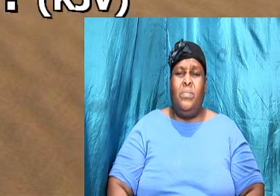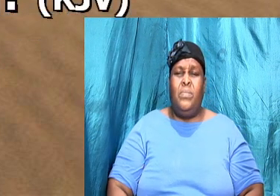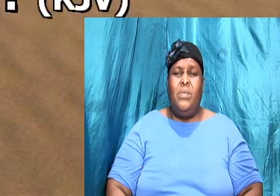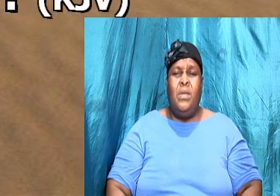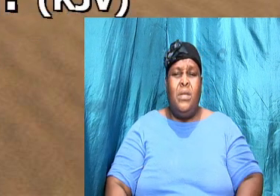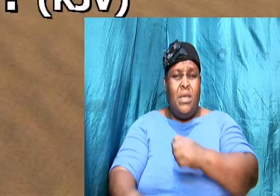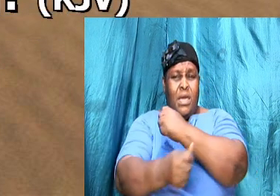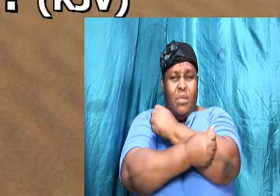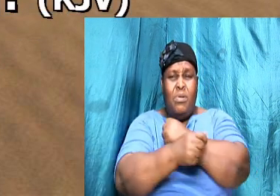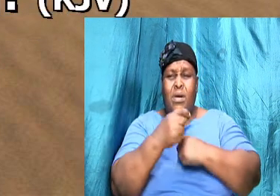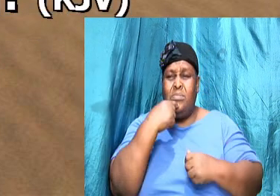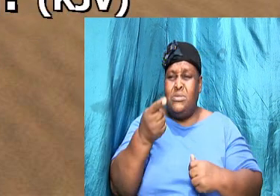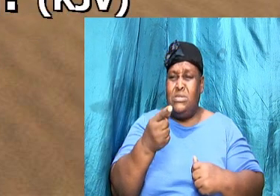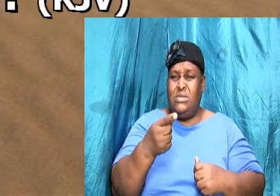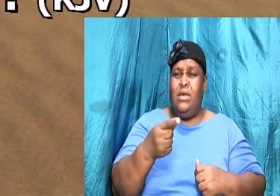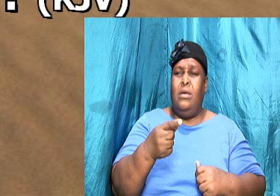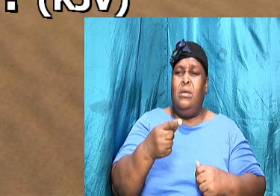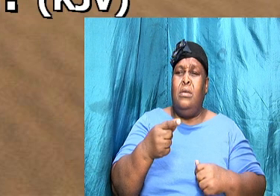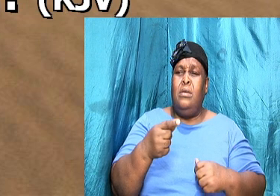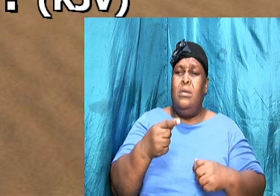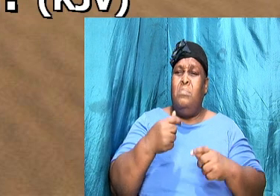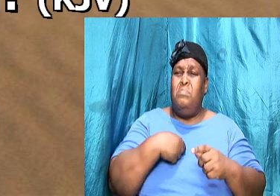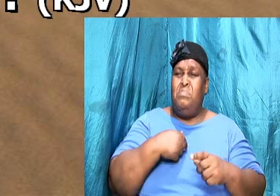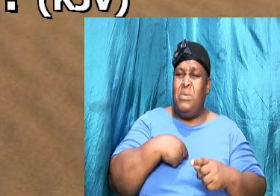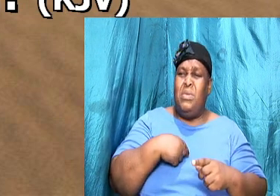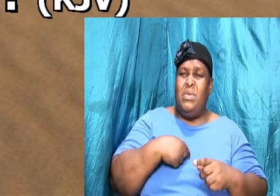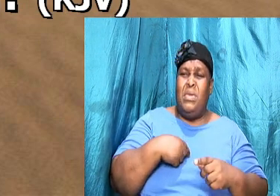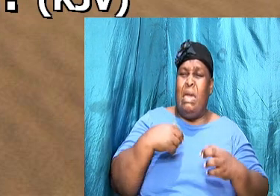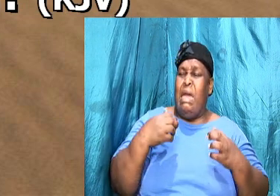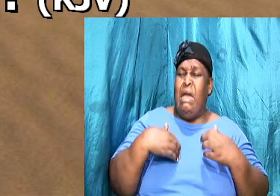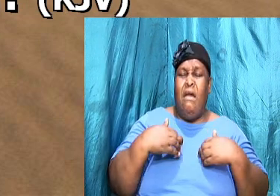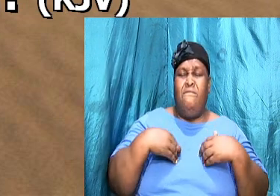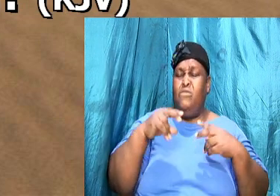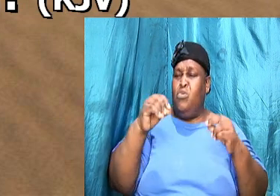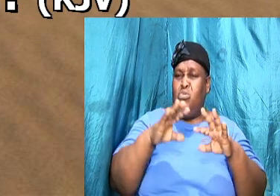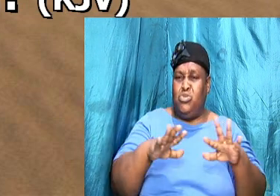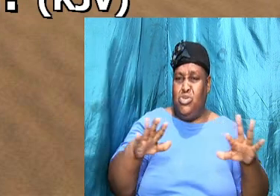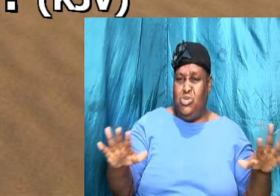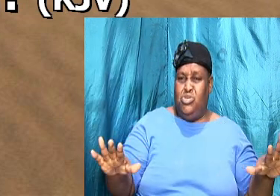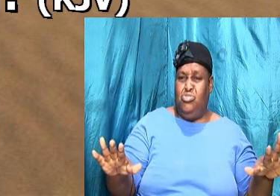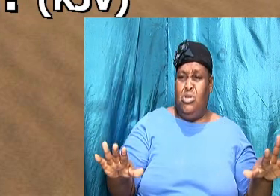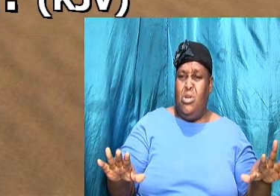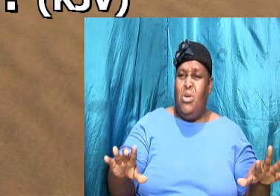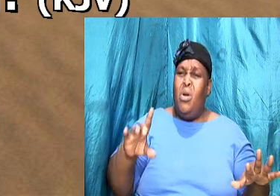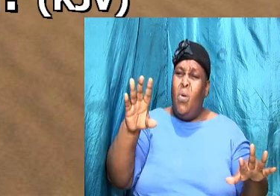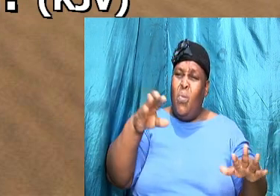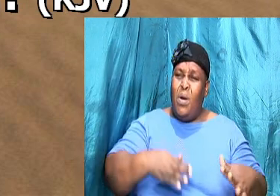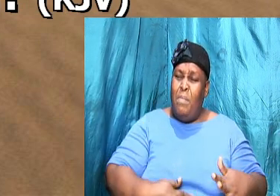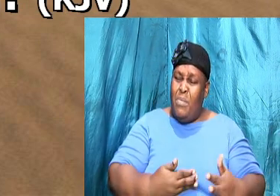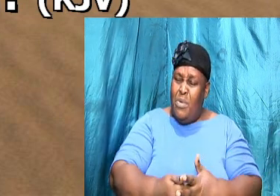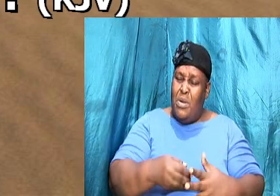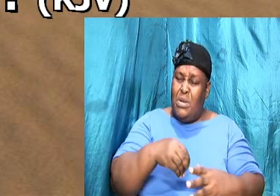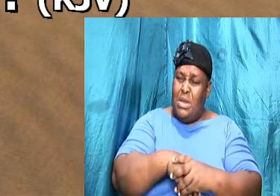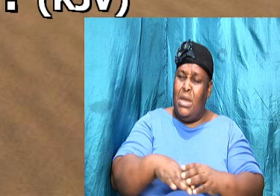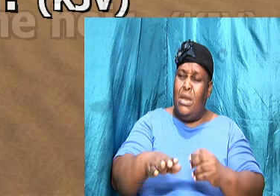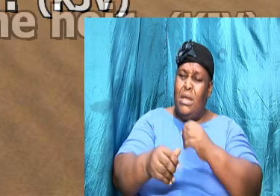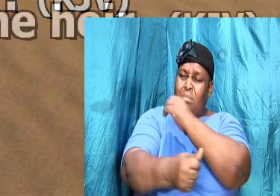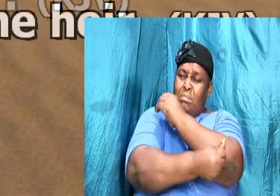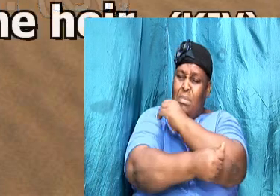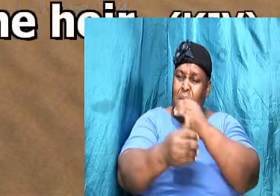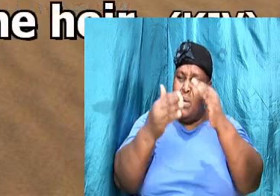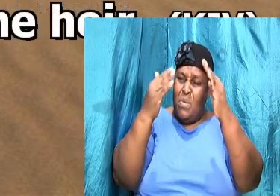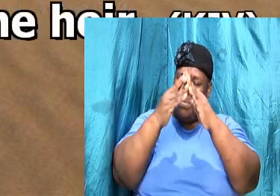And Abram said, Behold, to me thou hast given no seed, and lo, one born in my house is mine ear.